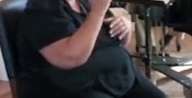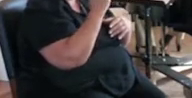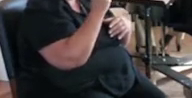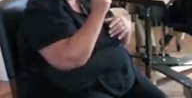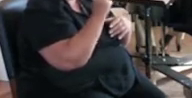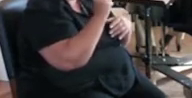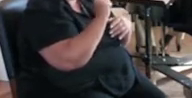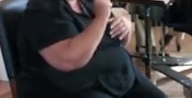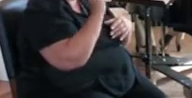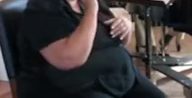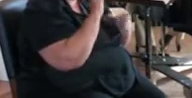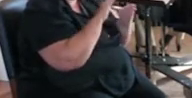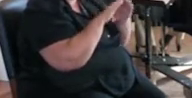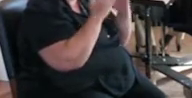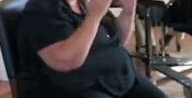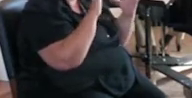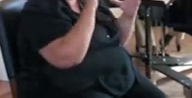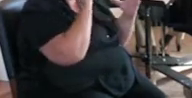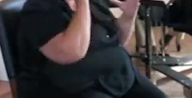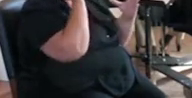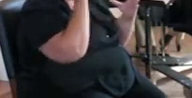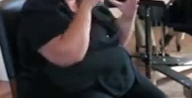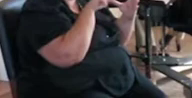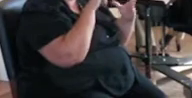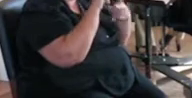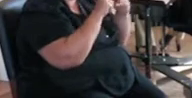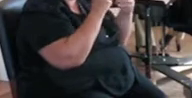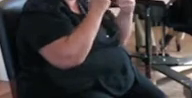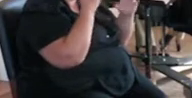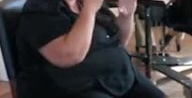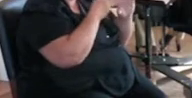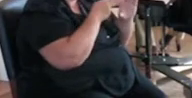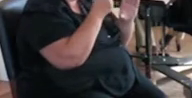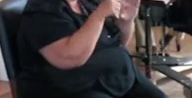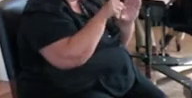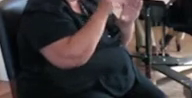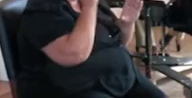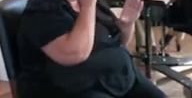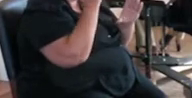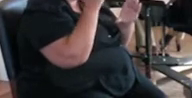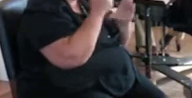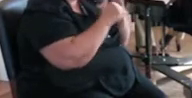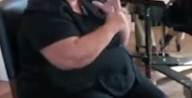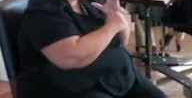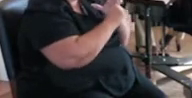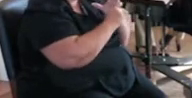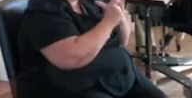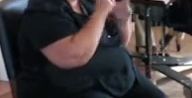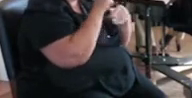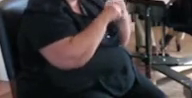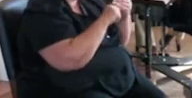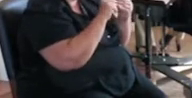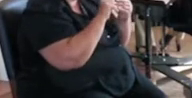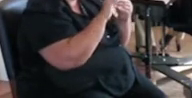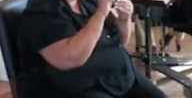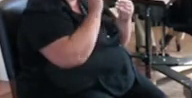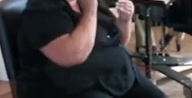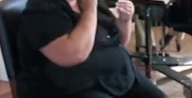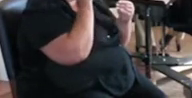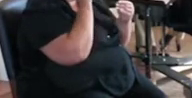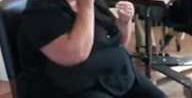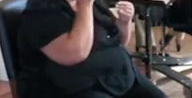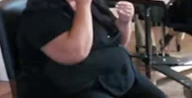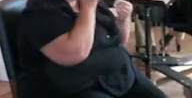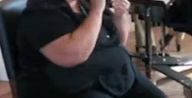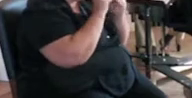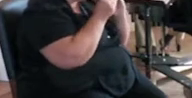for those people who would like to join them. There's information in the bulletin about where their home is and the phone number to contact them